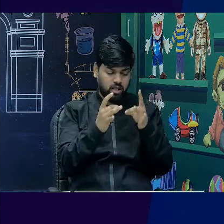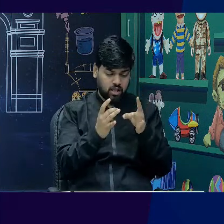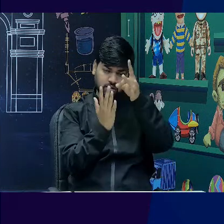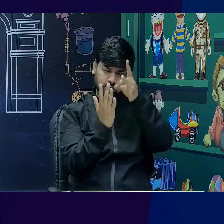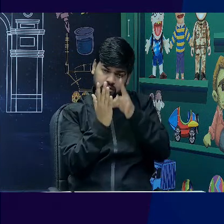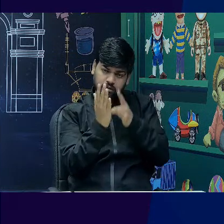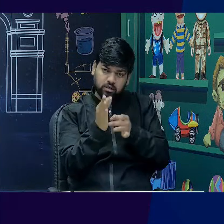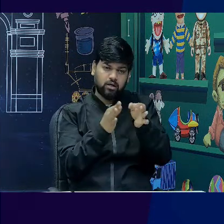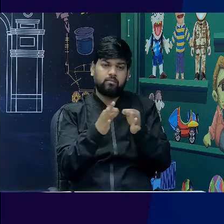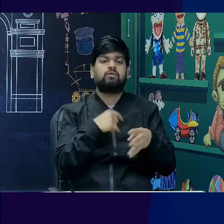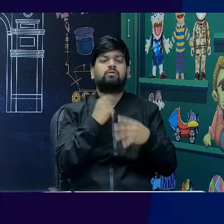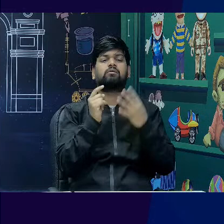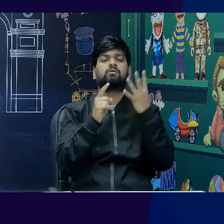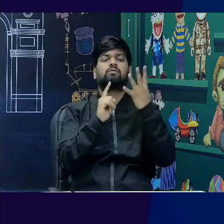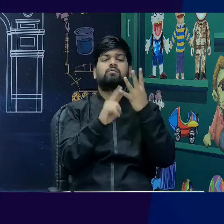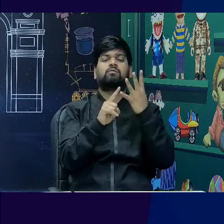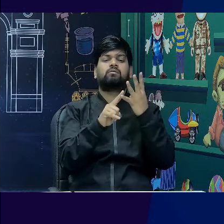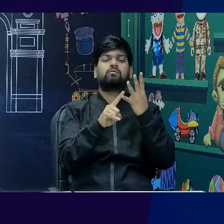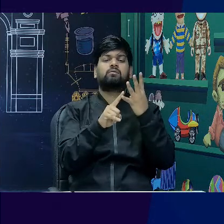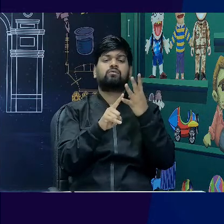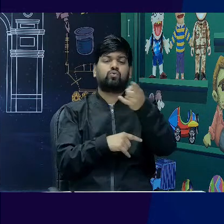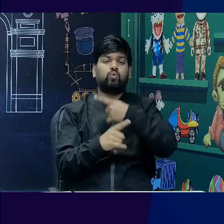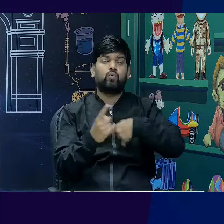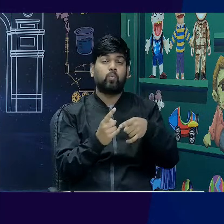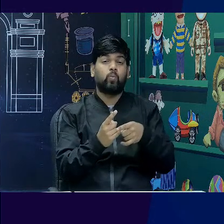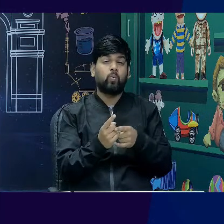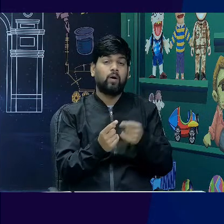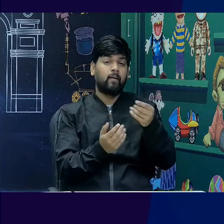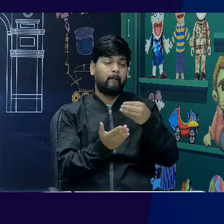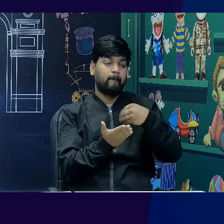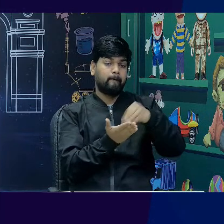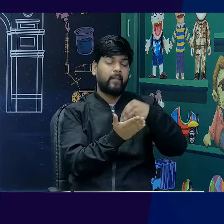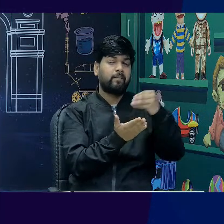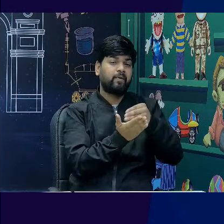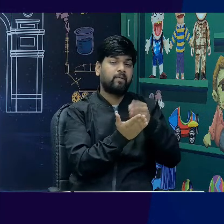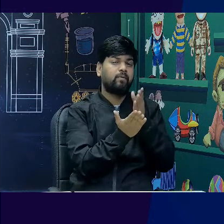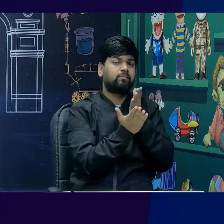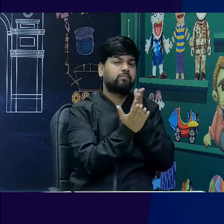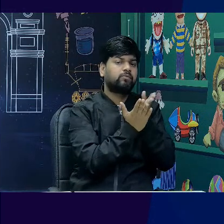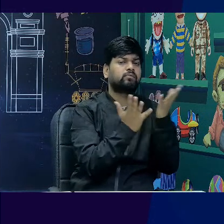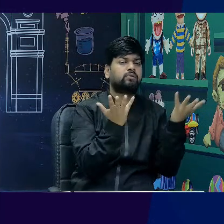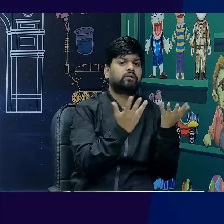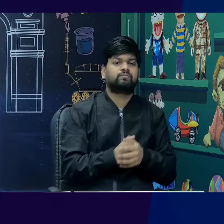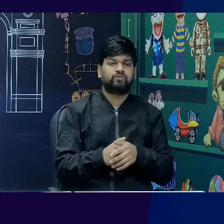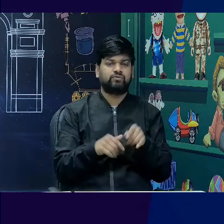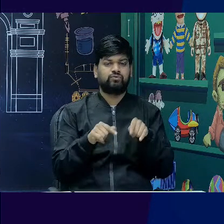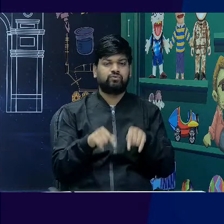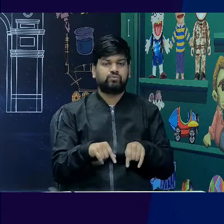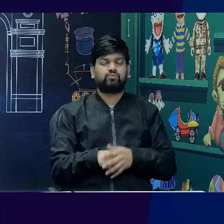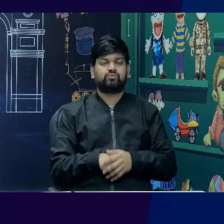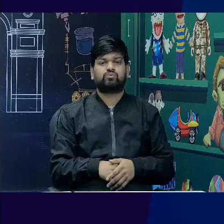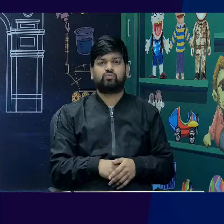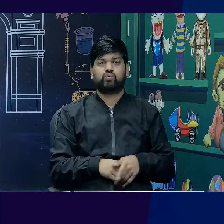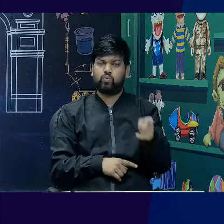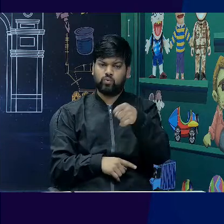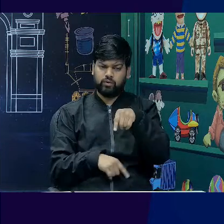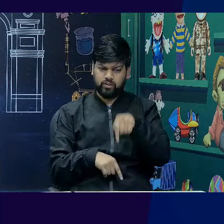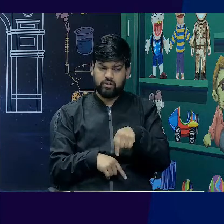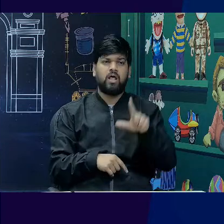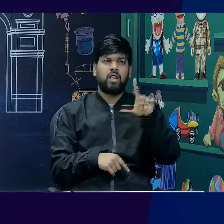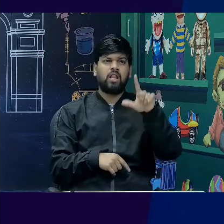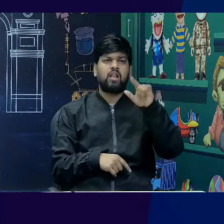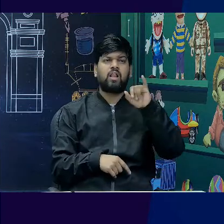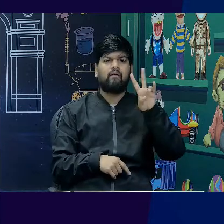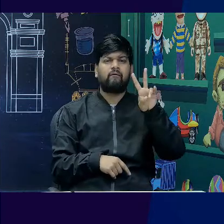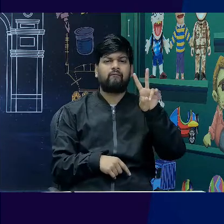from transfer payments? So as we are also trying to make it more easy in an inclusive classroom setup for everyone, let's have a look